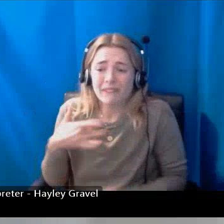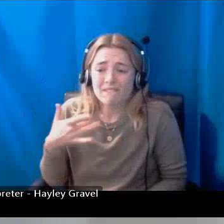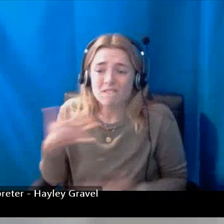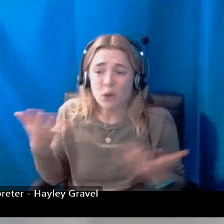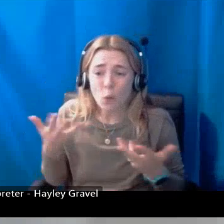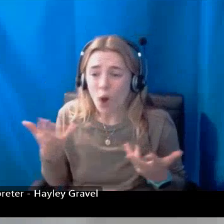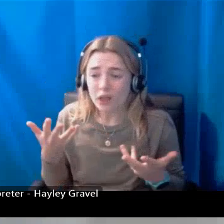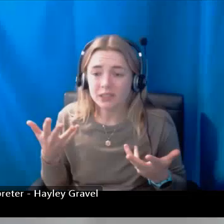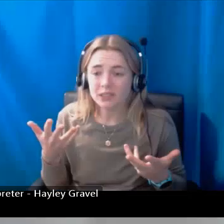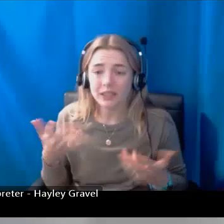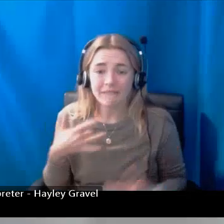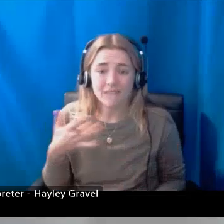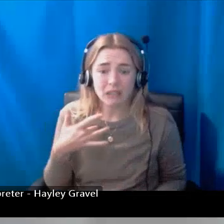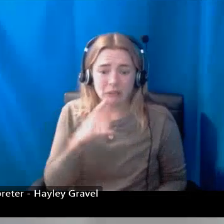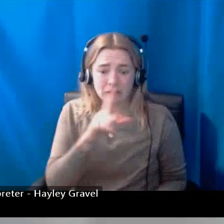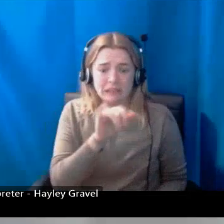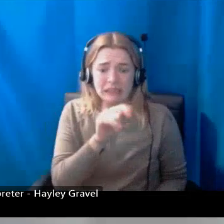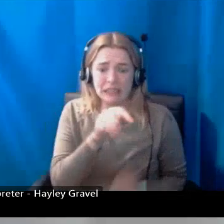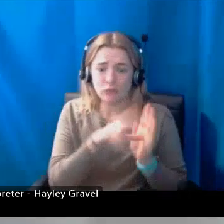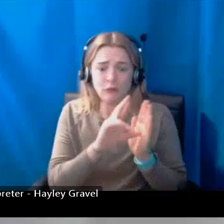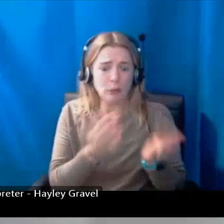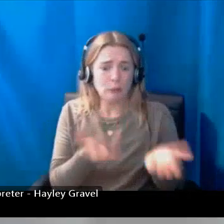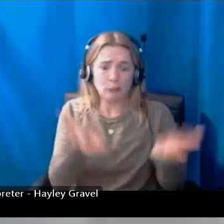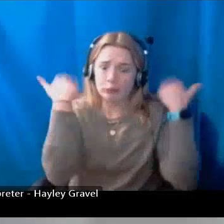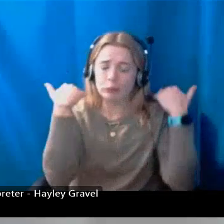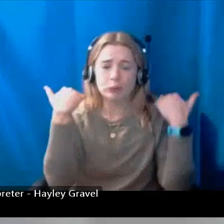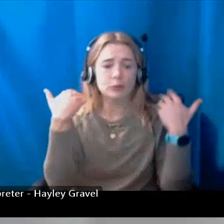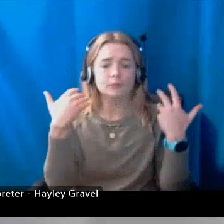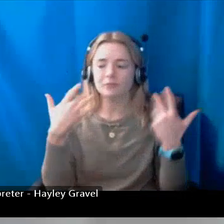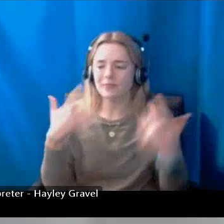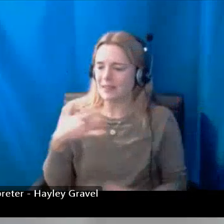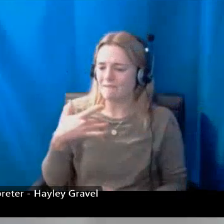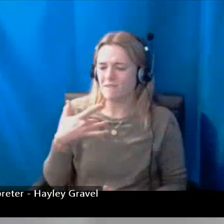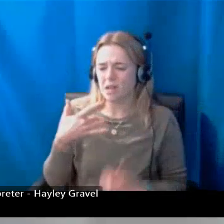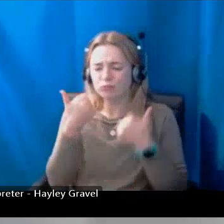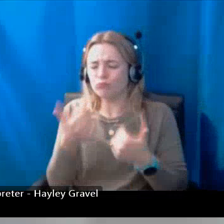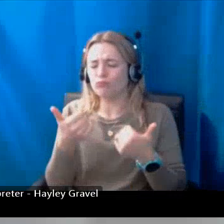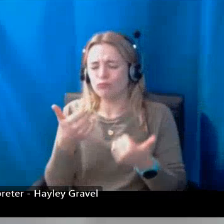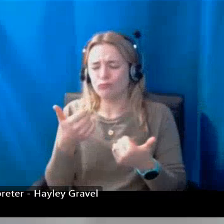authentic conversation. And those of you that don't speak, now's the time for you to unmute and speak,